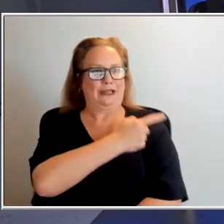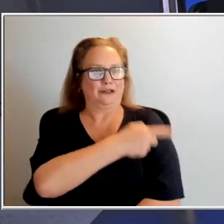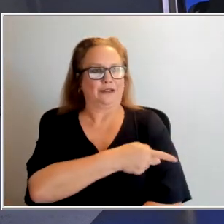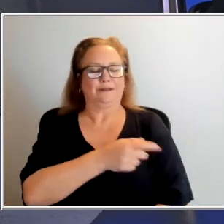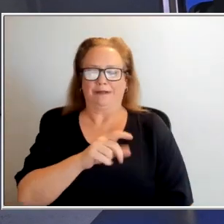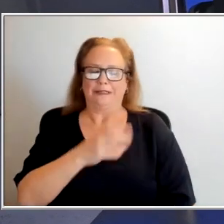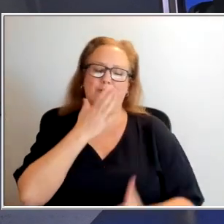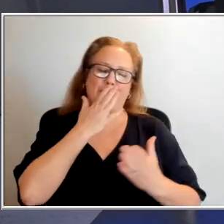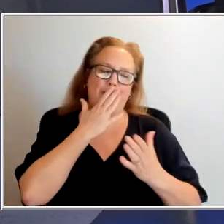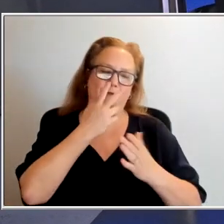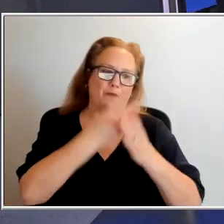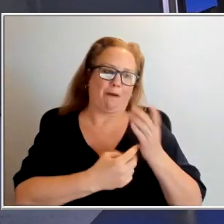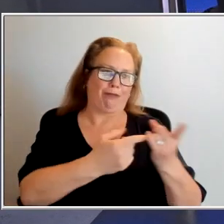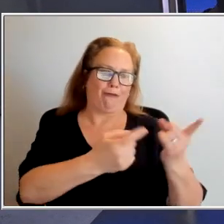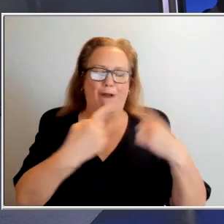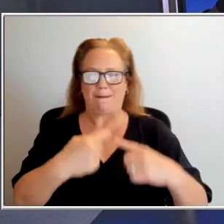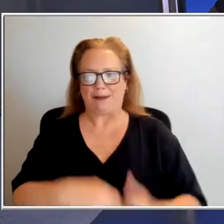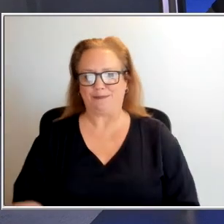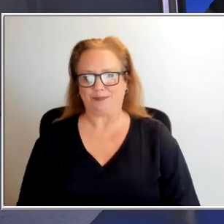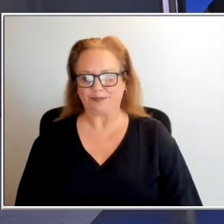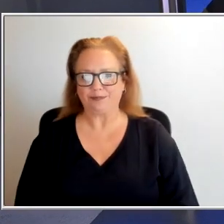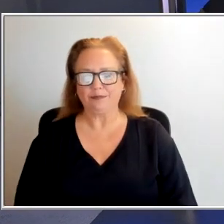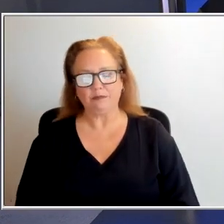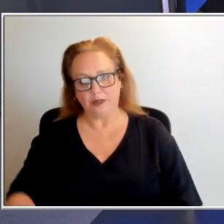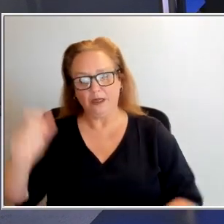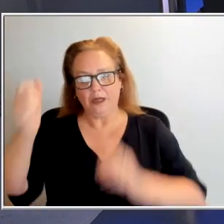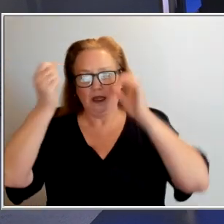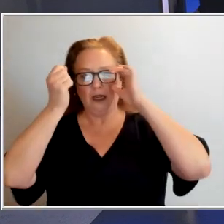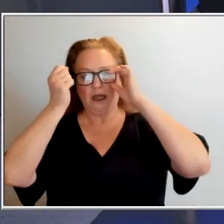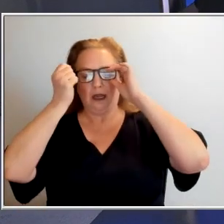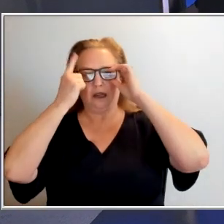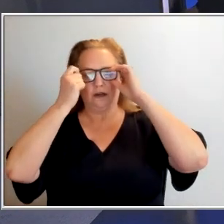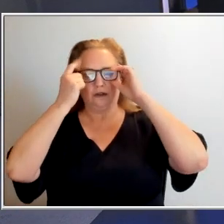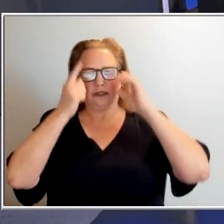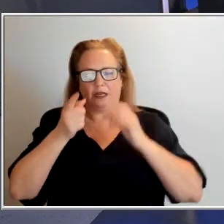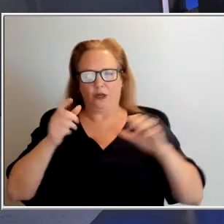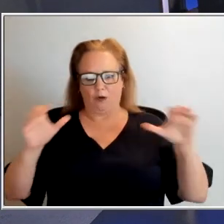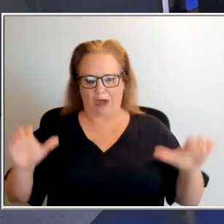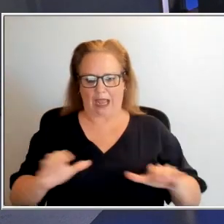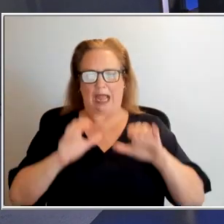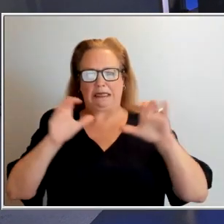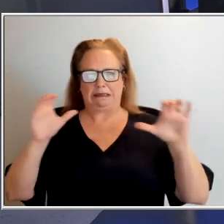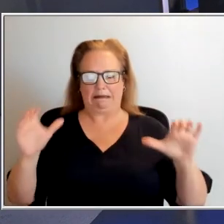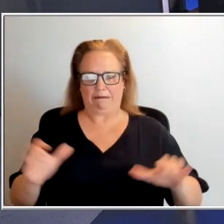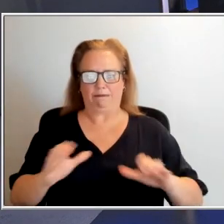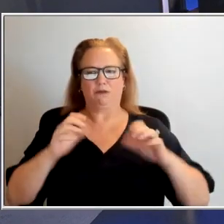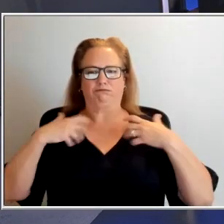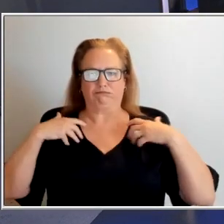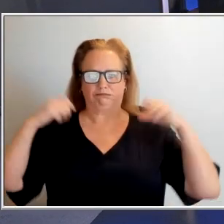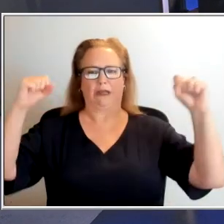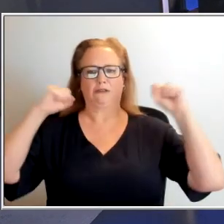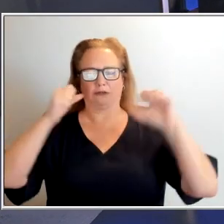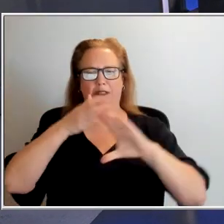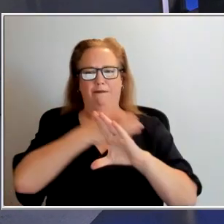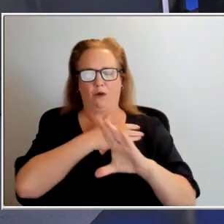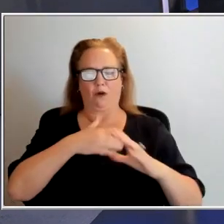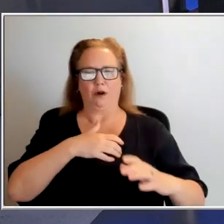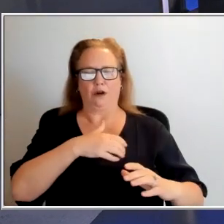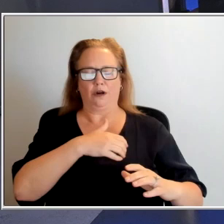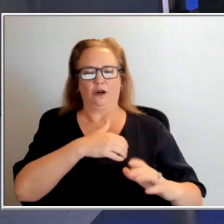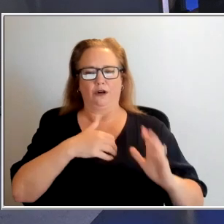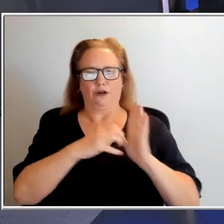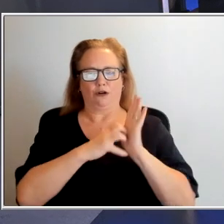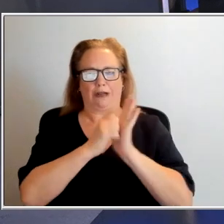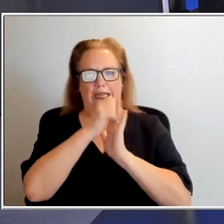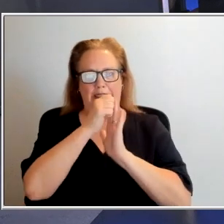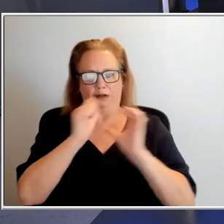you both for being here. I understand, Marcia, that you were active before your diagnosis and still managed to stay